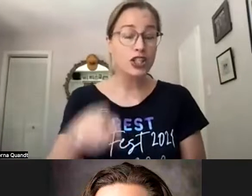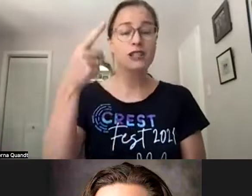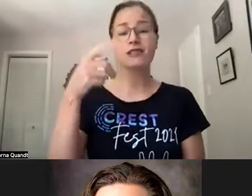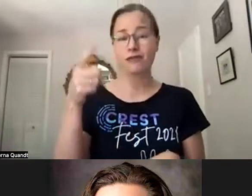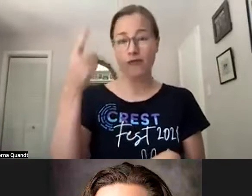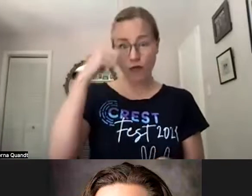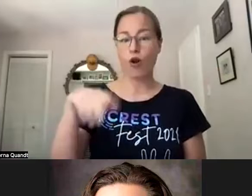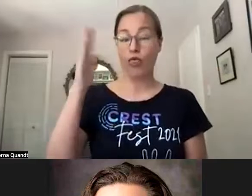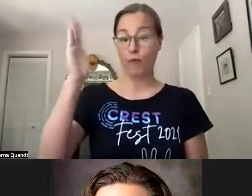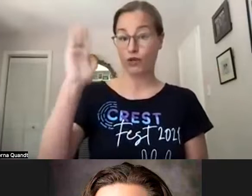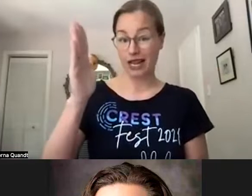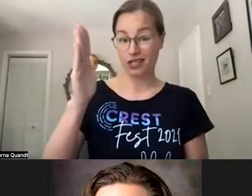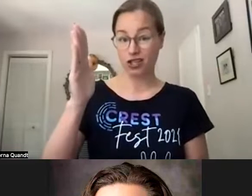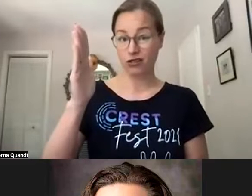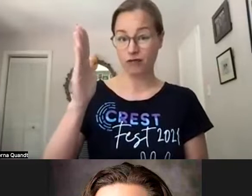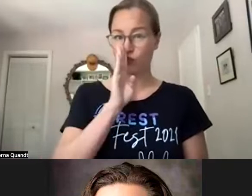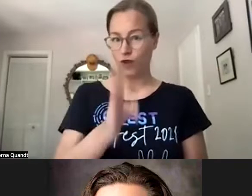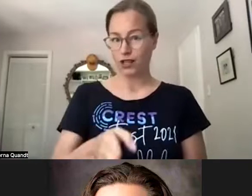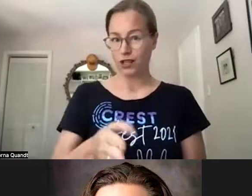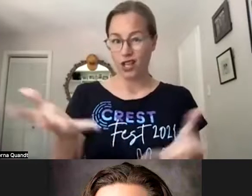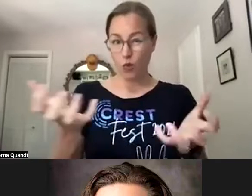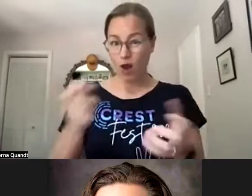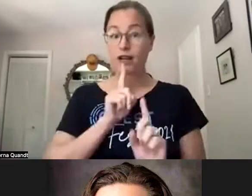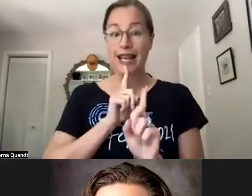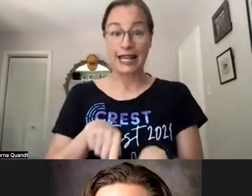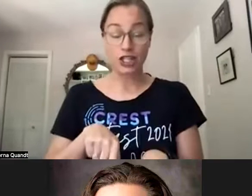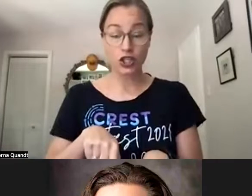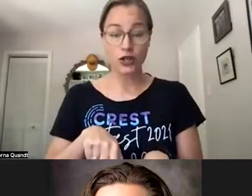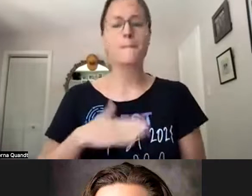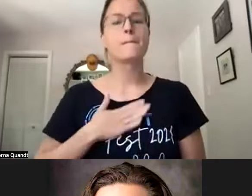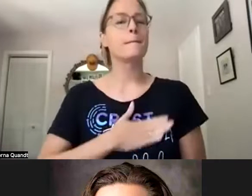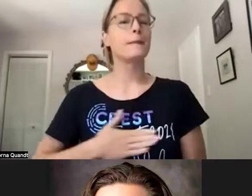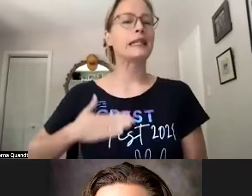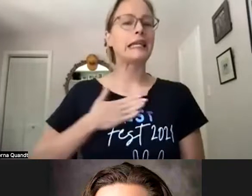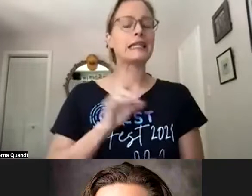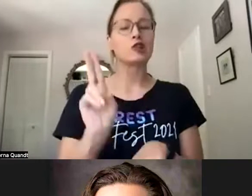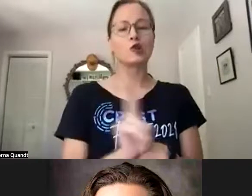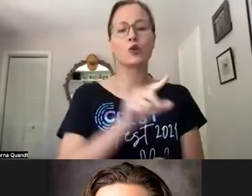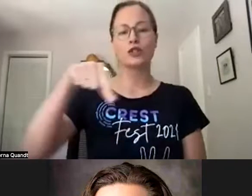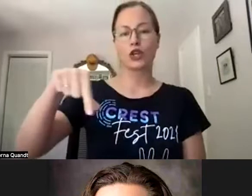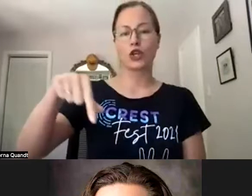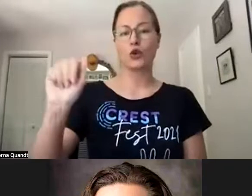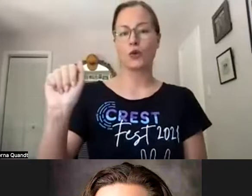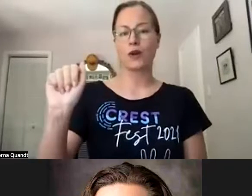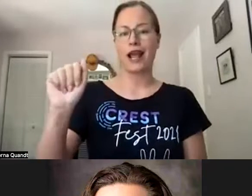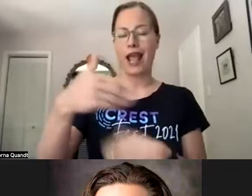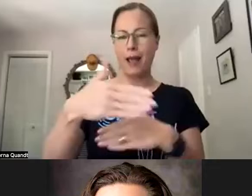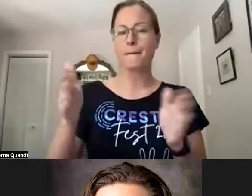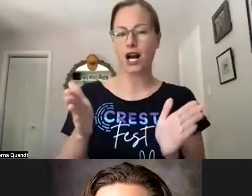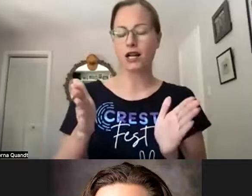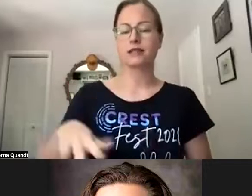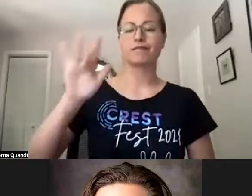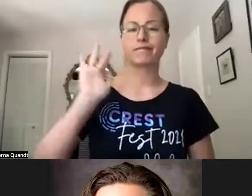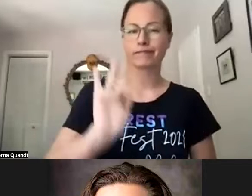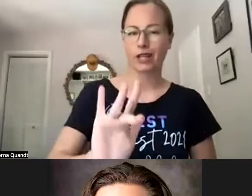and to bring up any topics you may want to hear about. During the presentation, if you would like to pose a